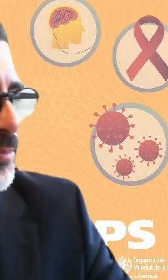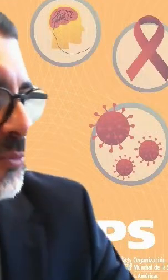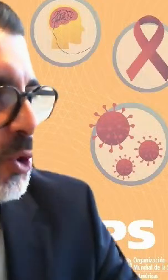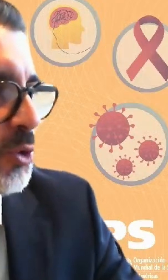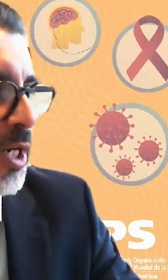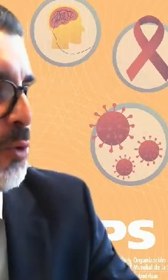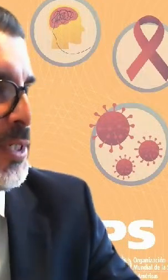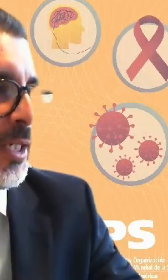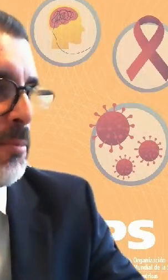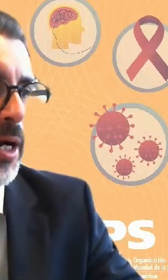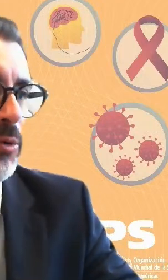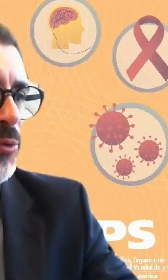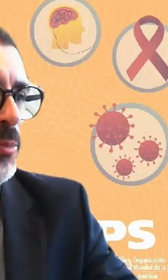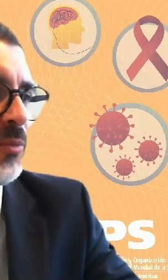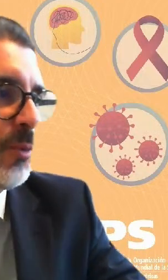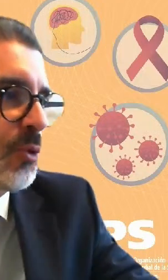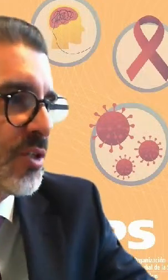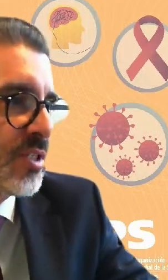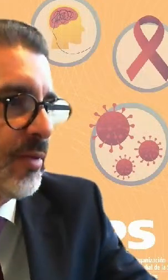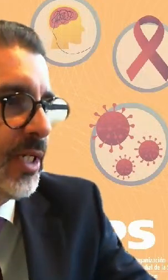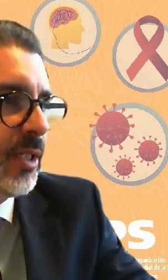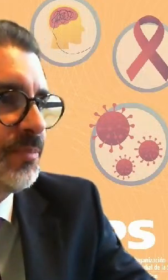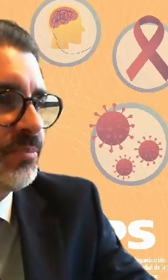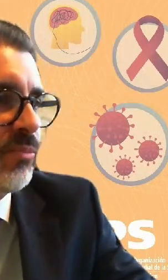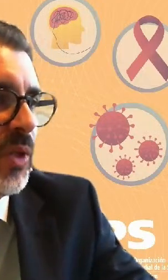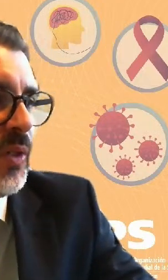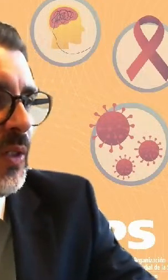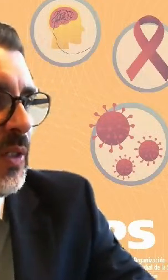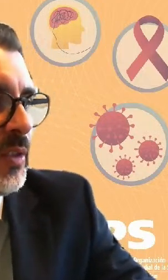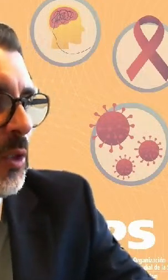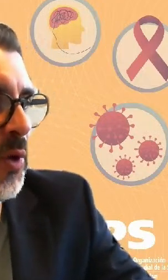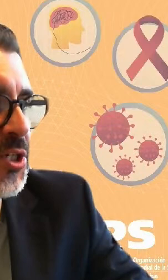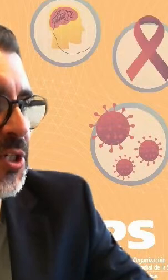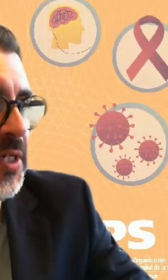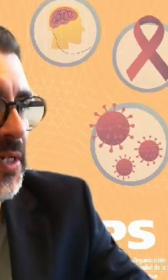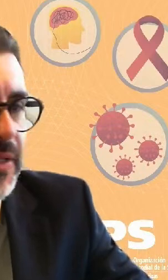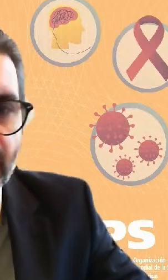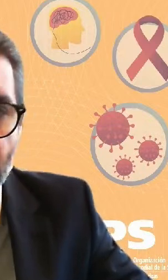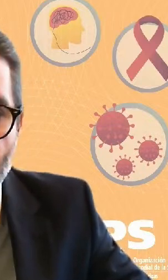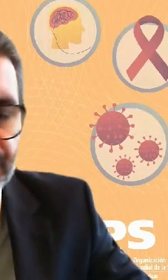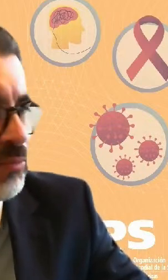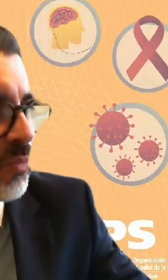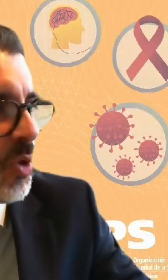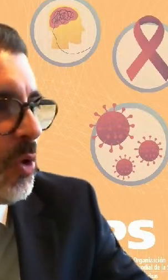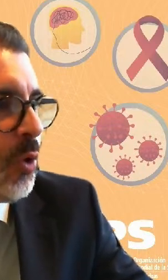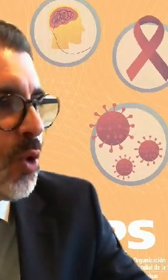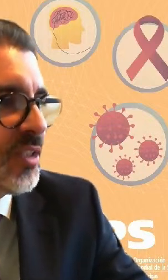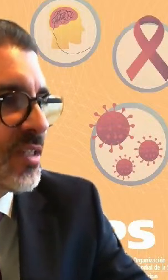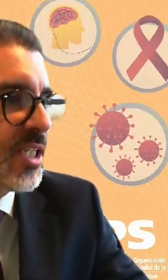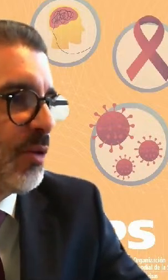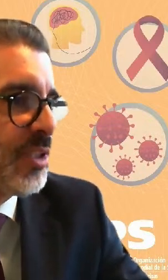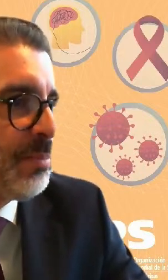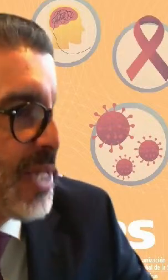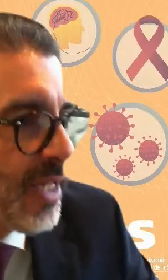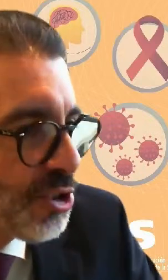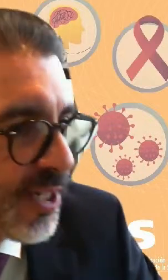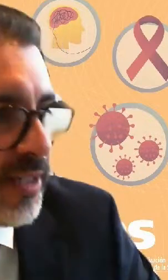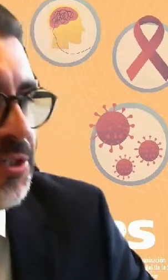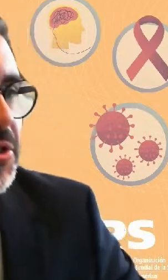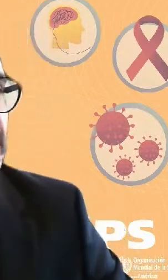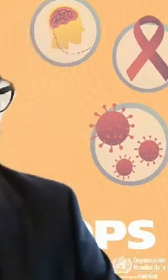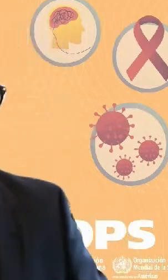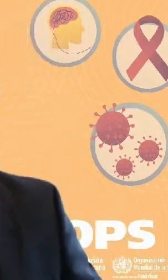Dr. Acuña Navarro from Costa Rica. The question is, what are some of the